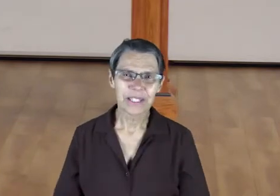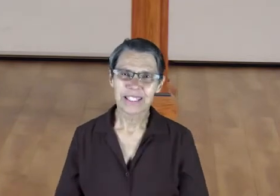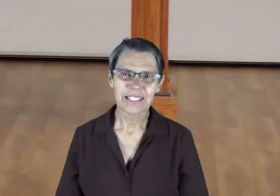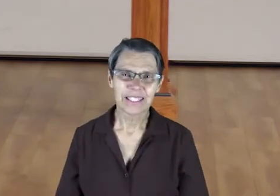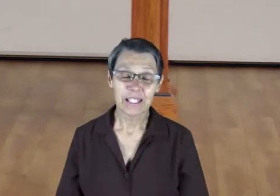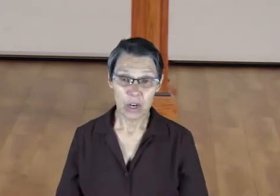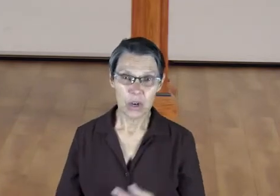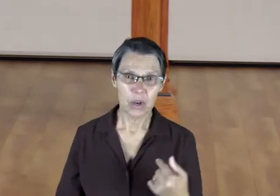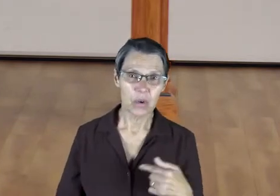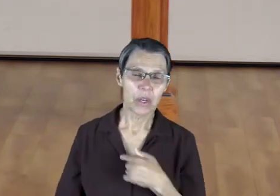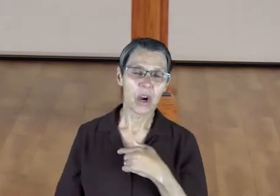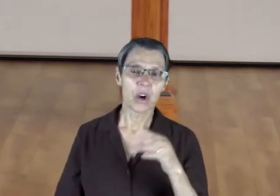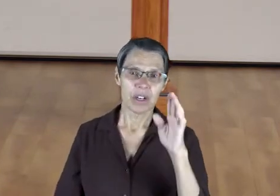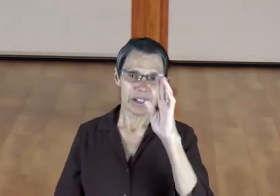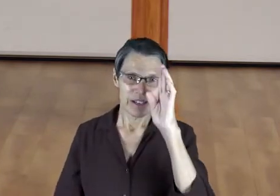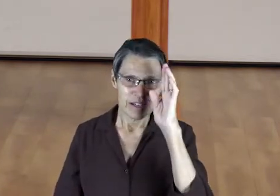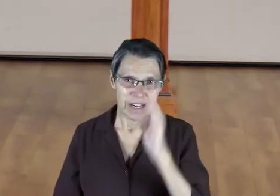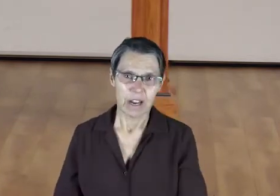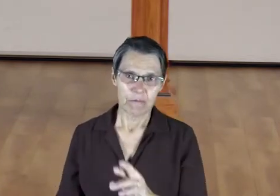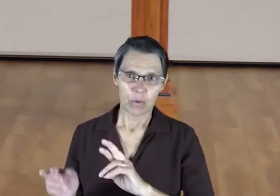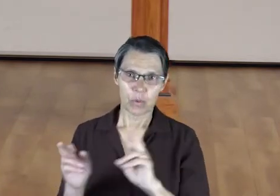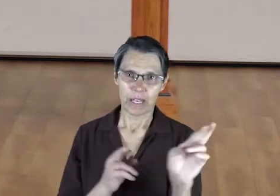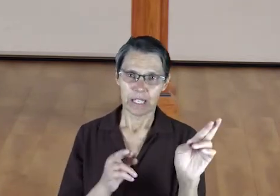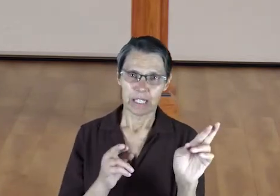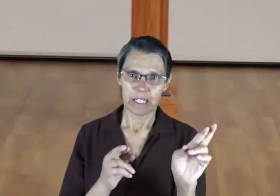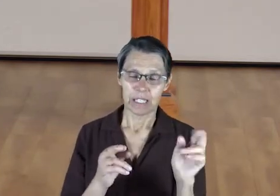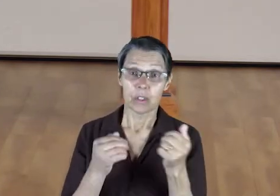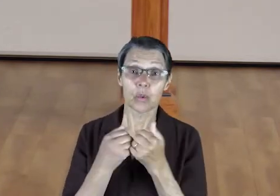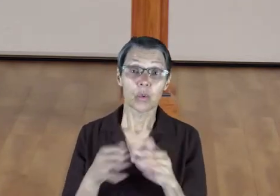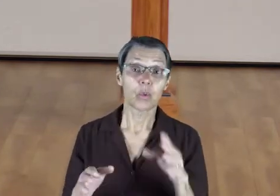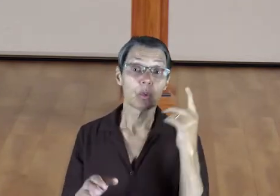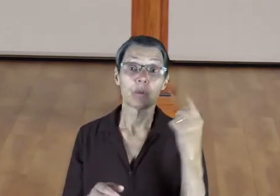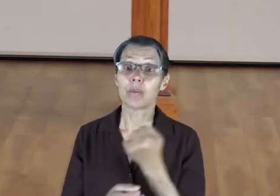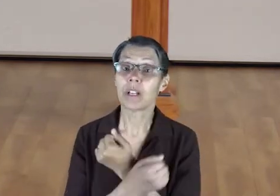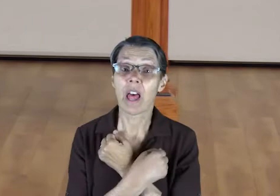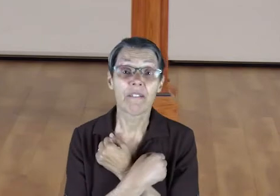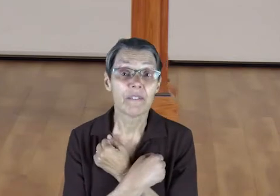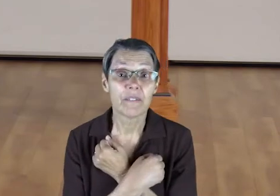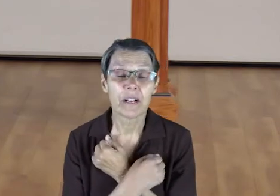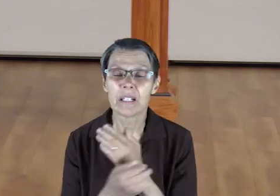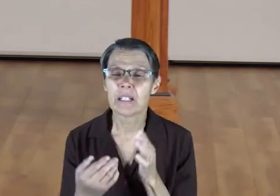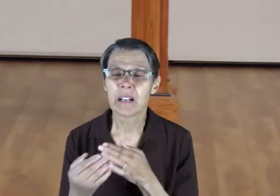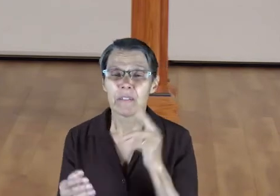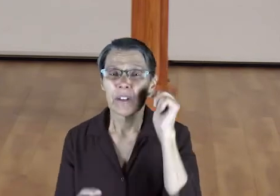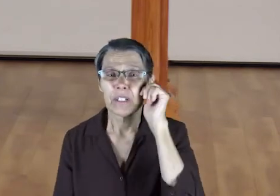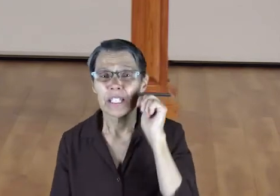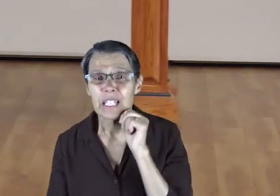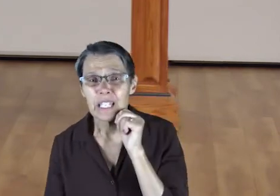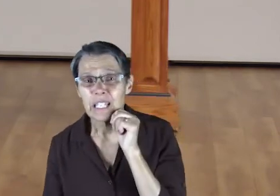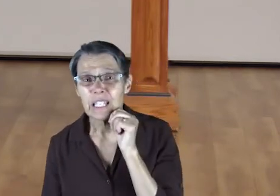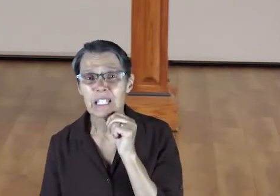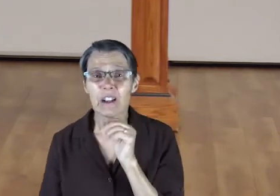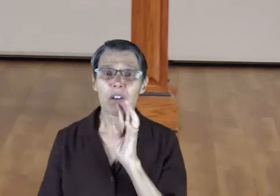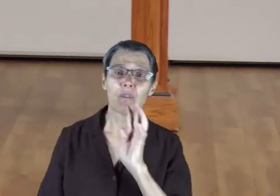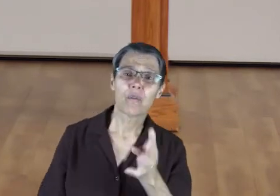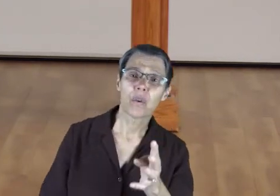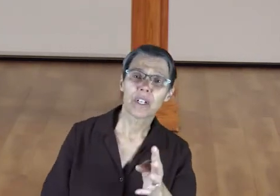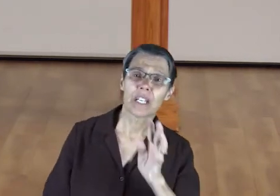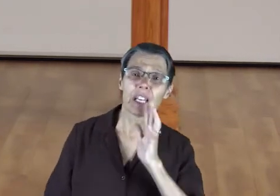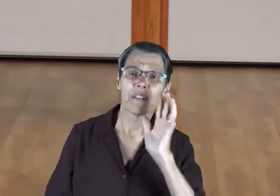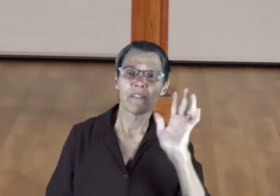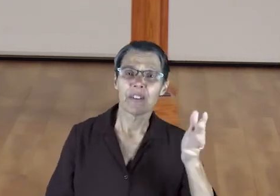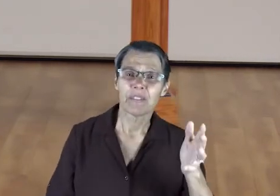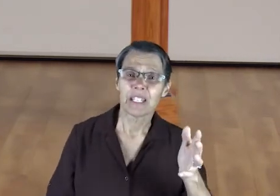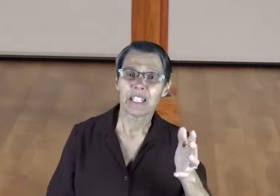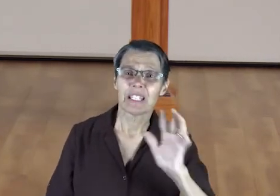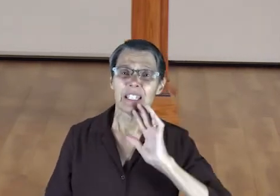We're never ready to lose someone that we love, whether they're in their teens, their midlife